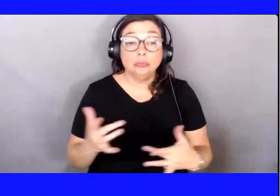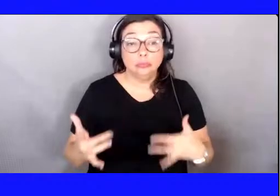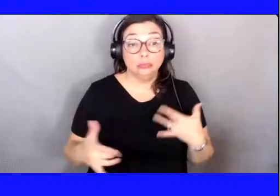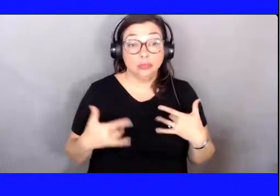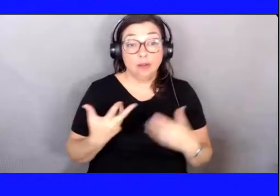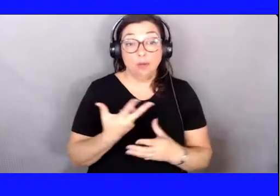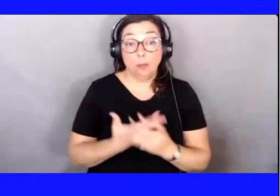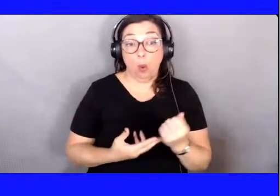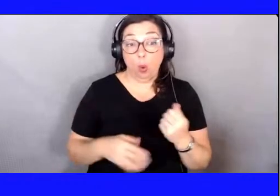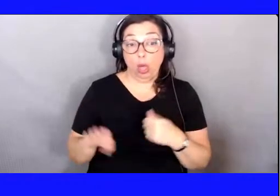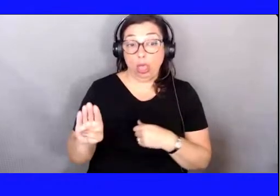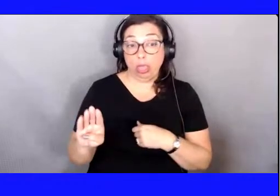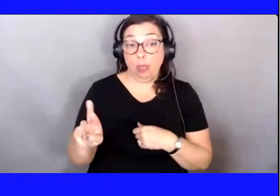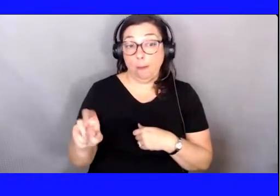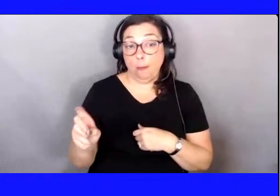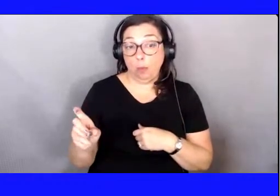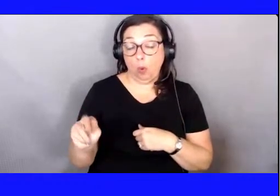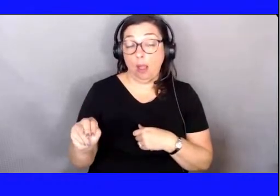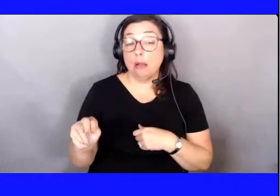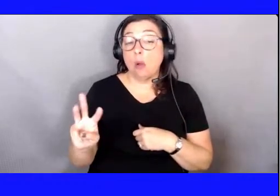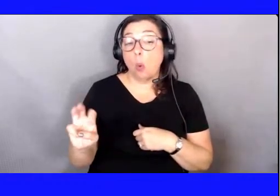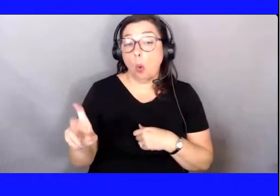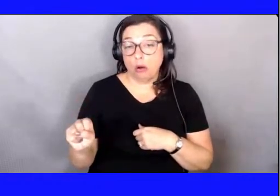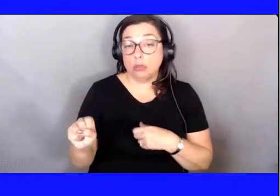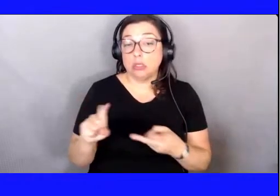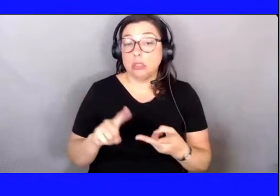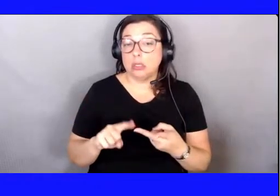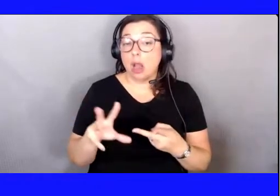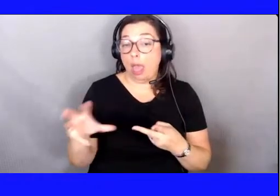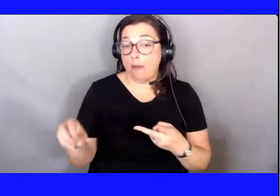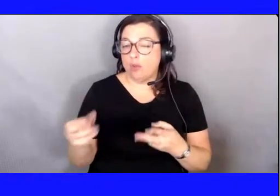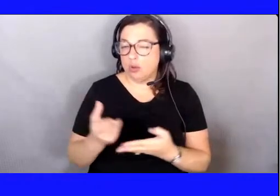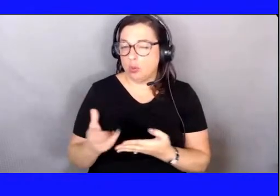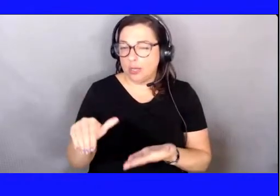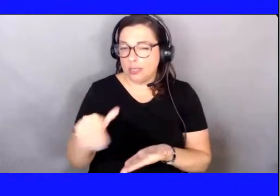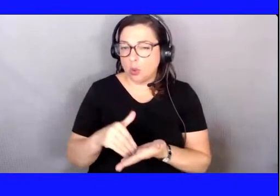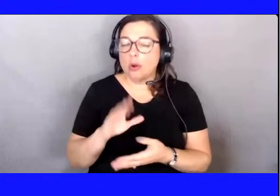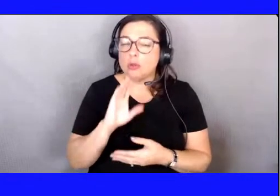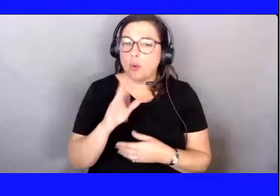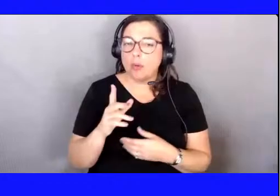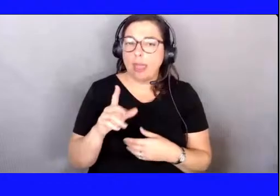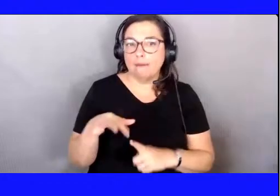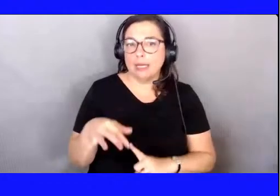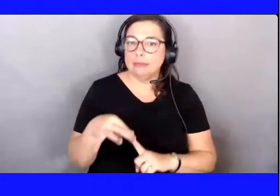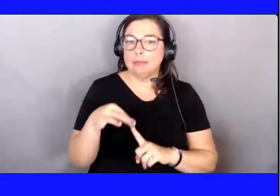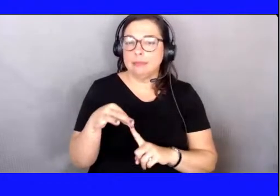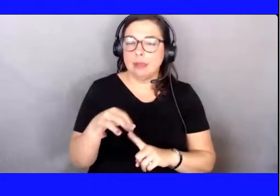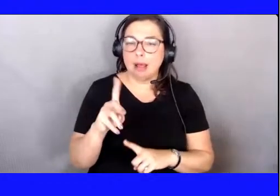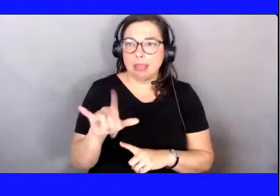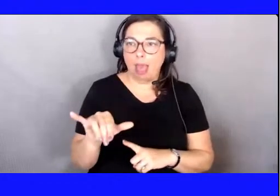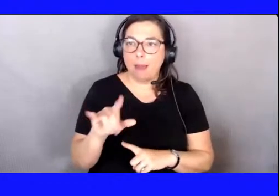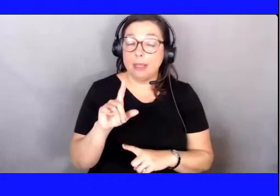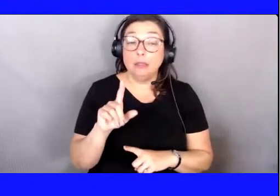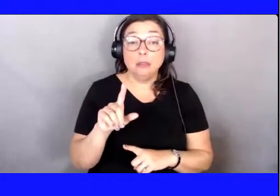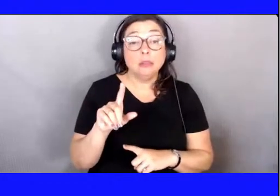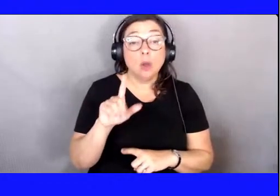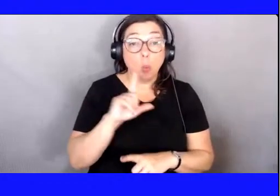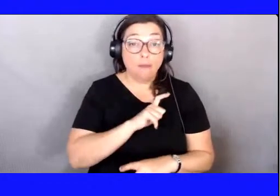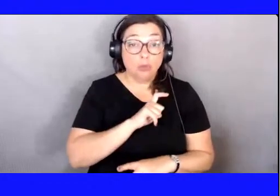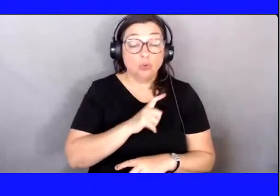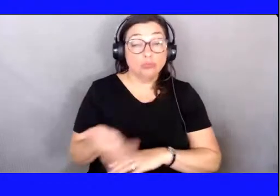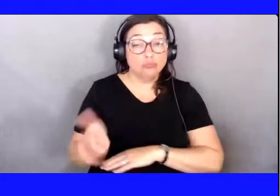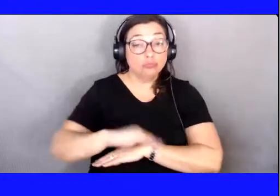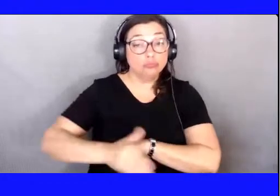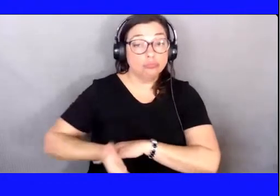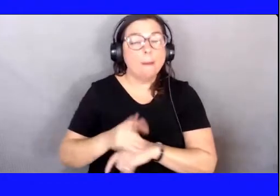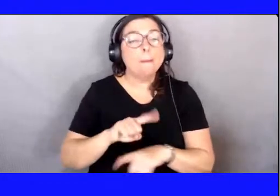Resource Centers, is that they also have evening programming. So there's going to be a dynamic lobby that's going to have a 24-hour security, but you're also going to have evening